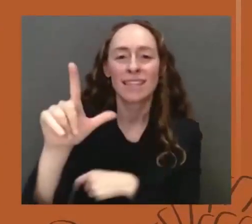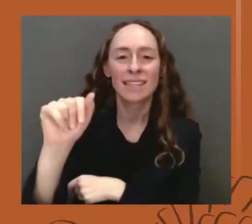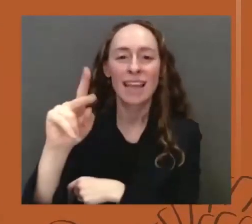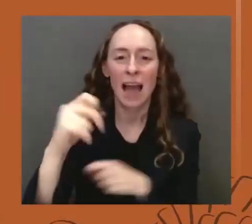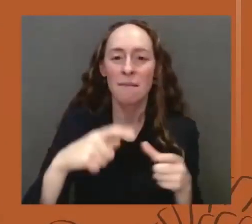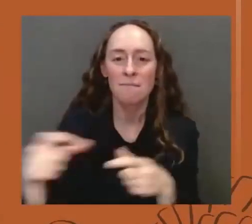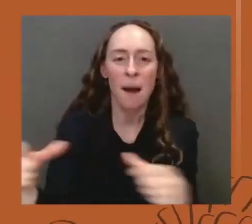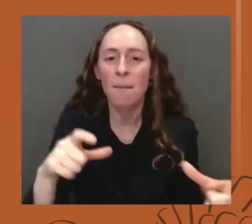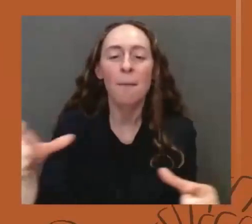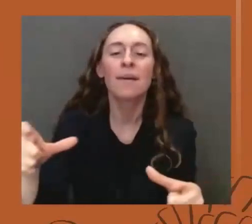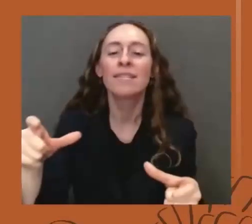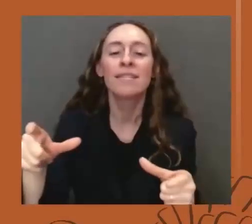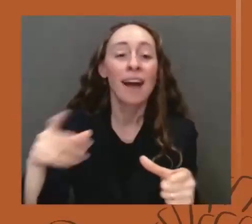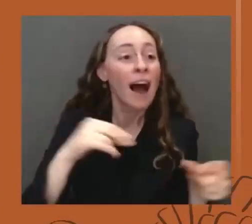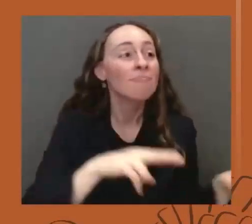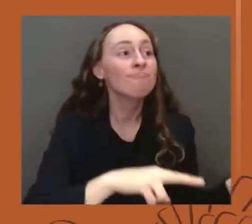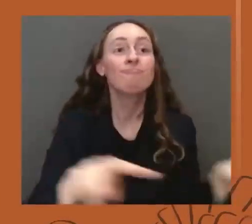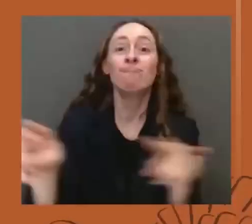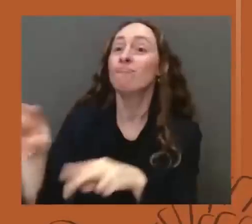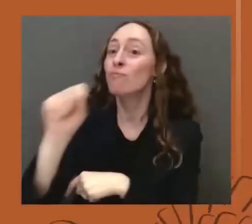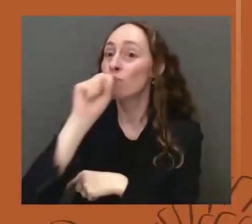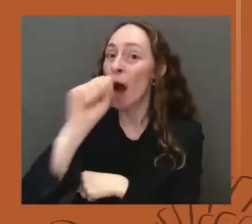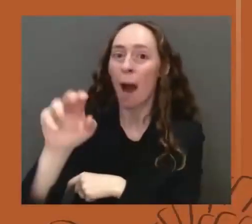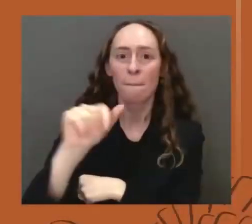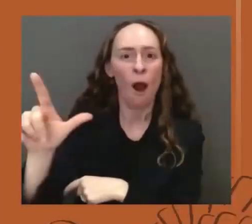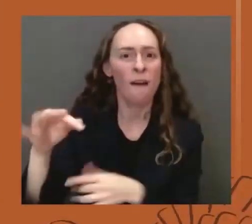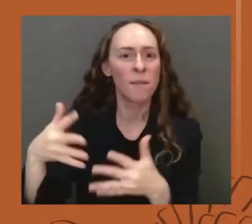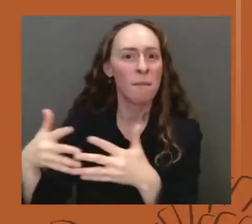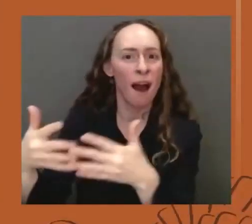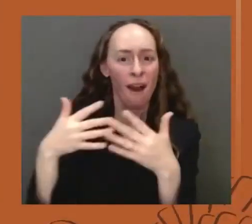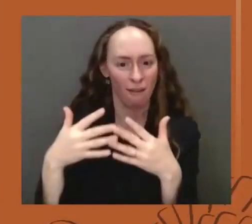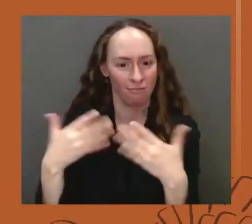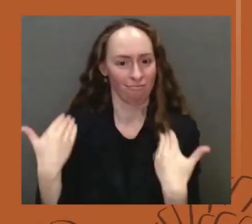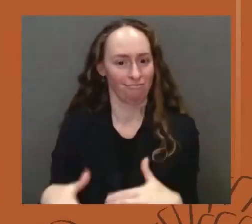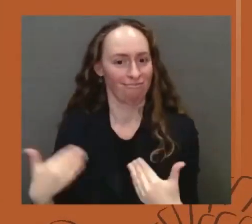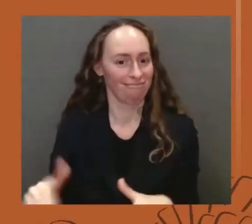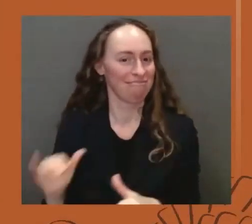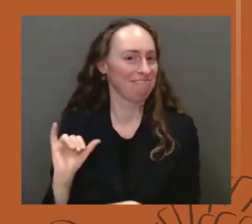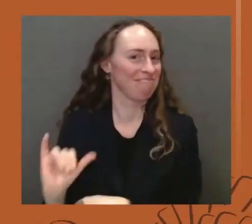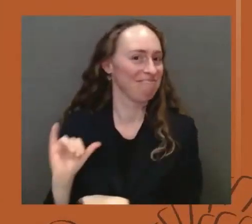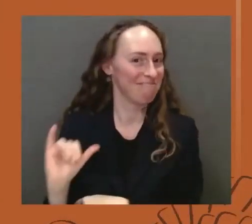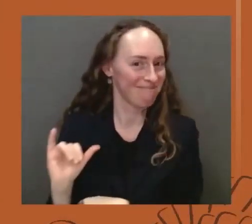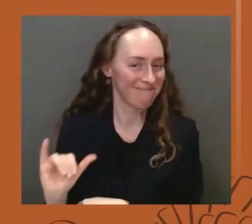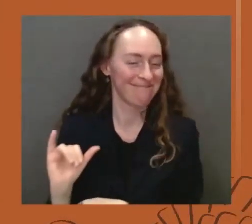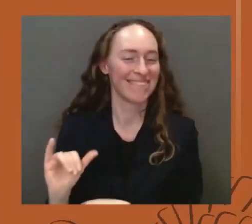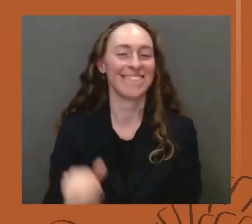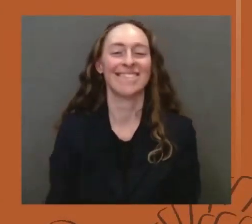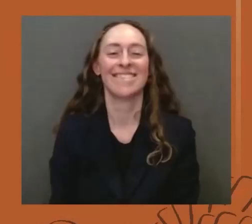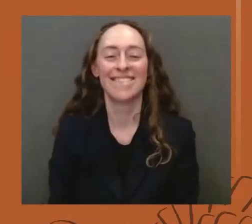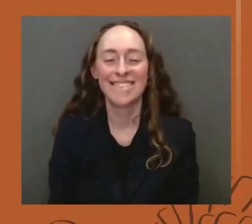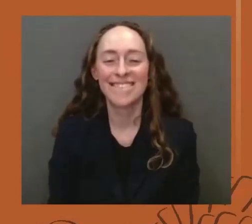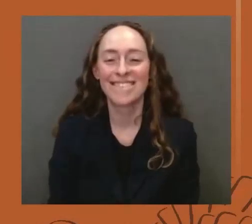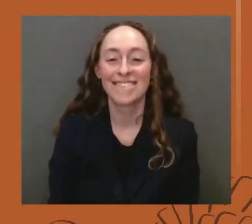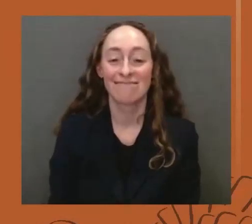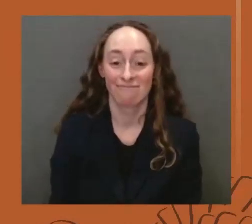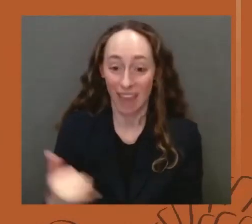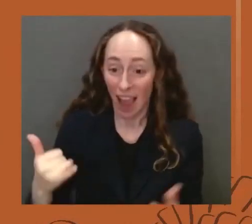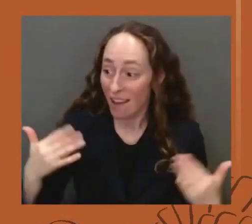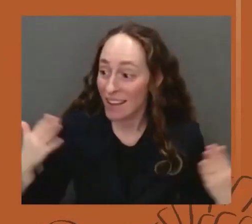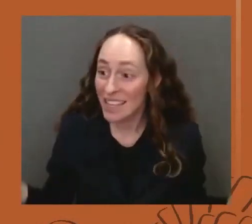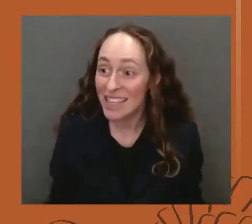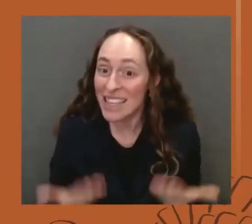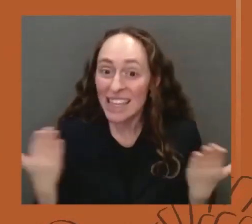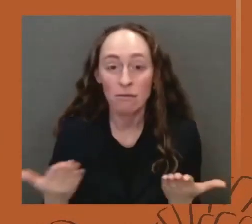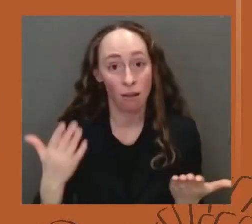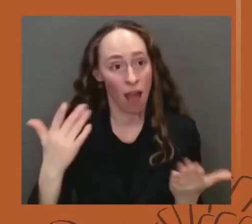Now, just to get here, Liberty and Bell had to beat some tough odds, the competition. They had to work hard to show patience and be willing